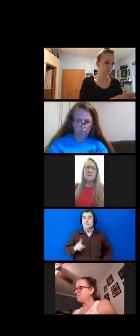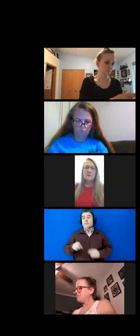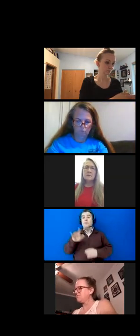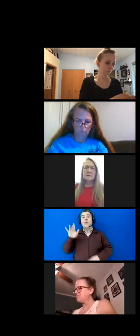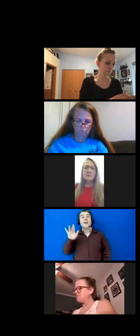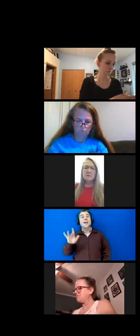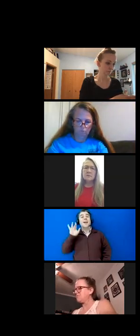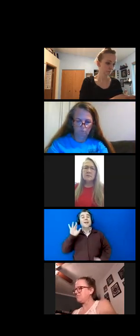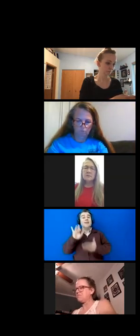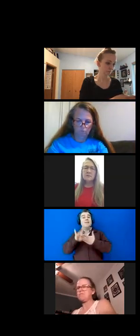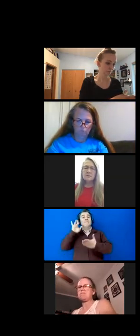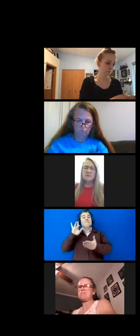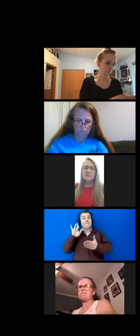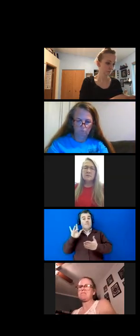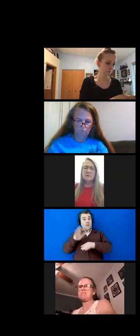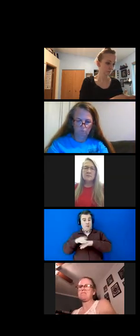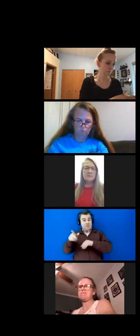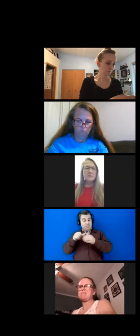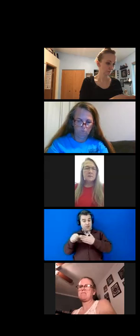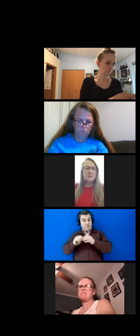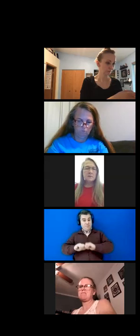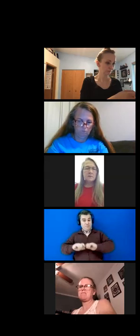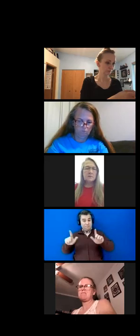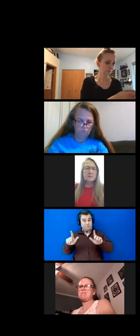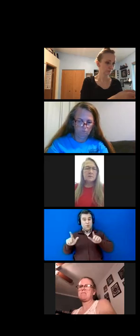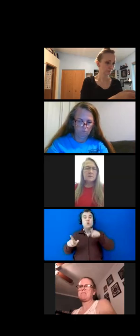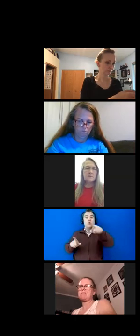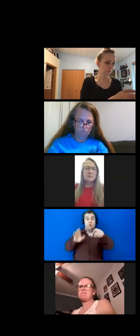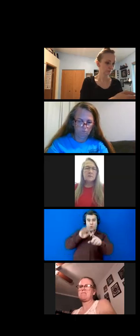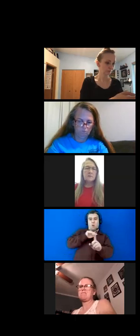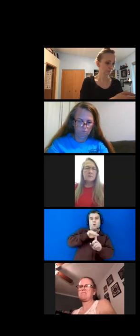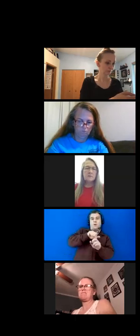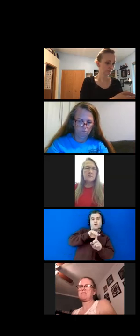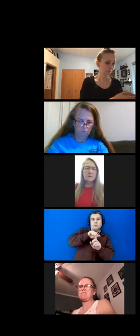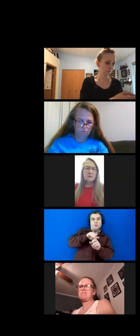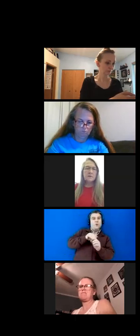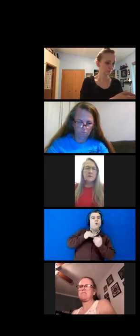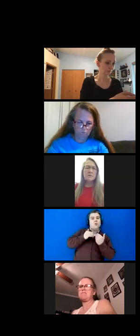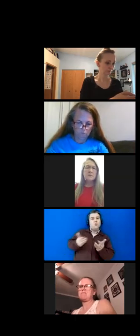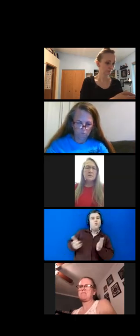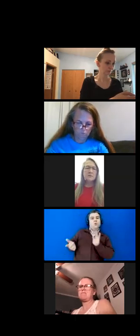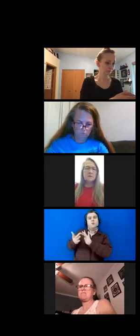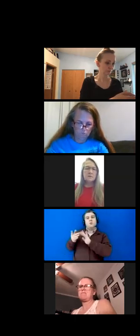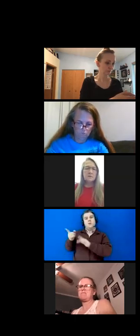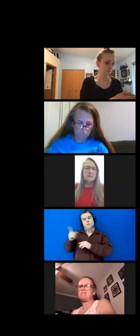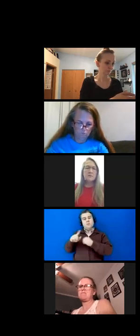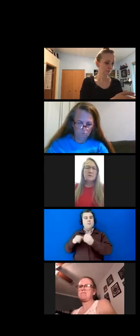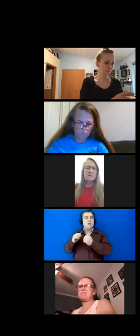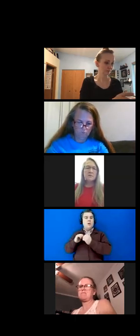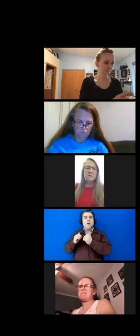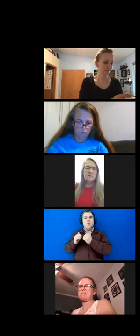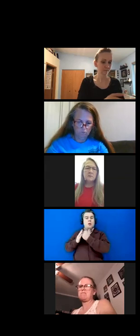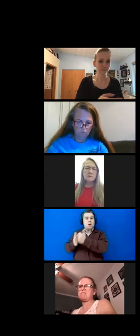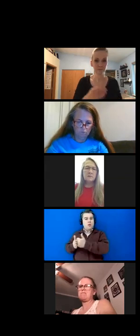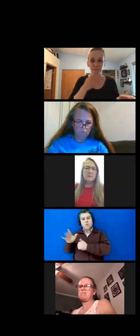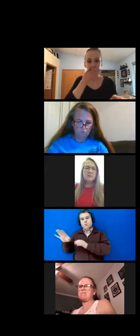those buttons on that landing page, you're going to be alerted to go ahead and contact them about helping them choose what product, what